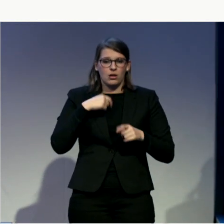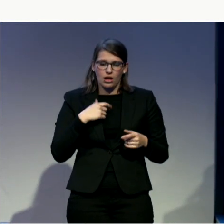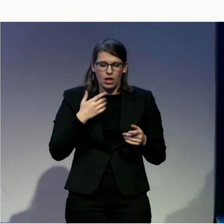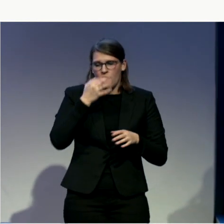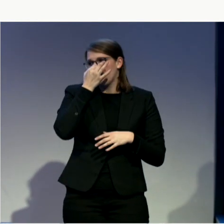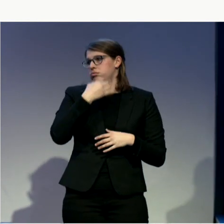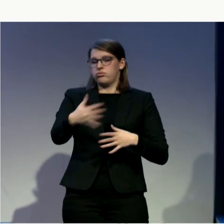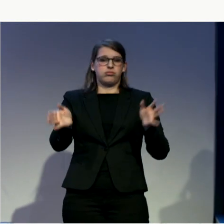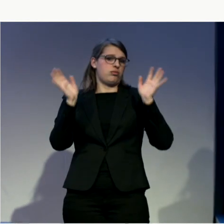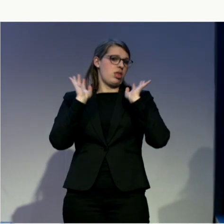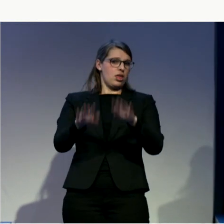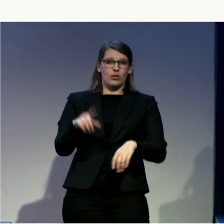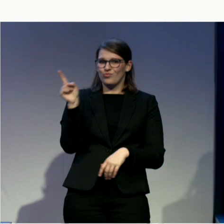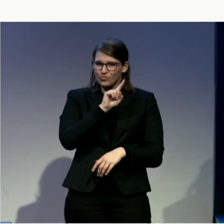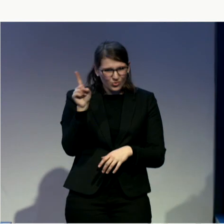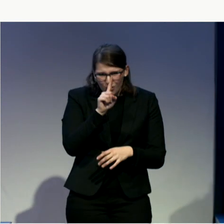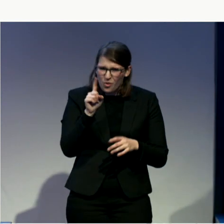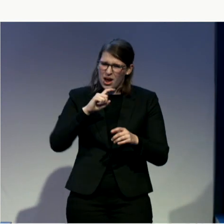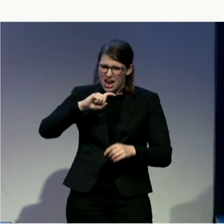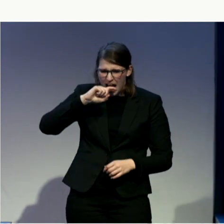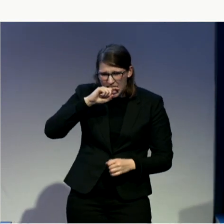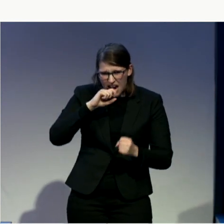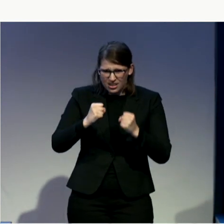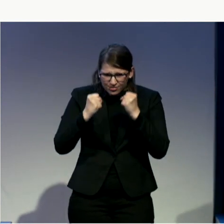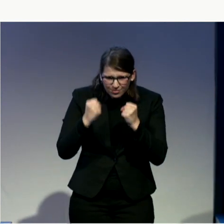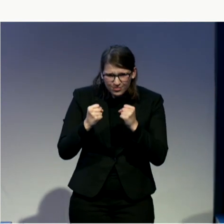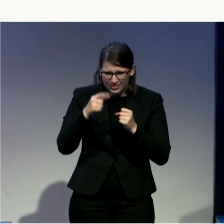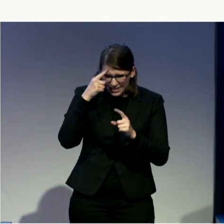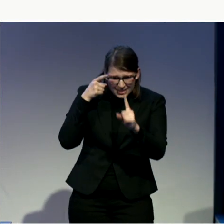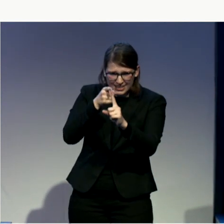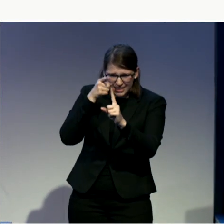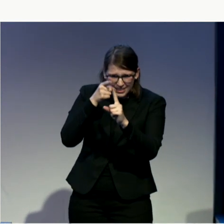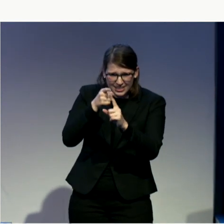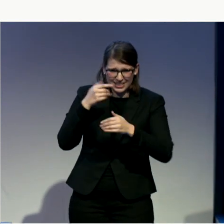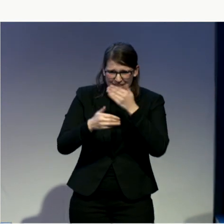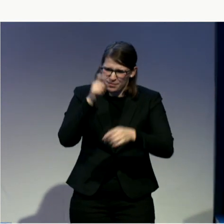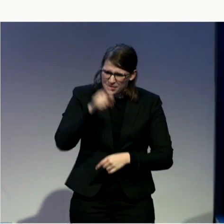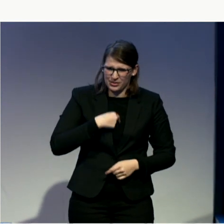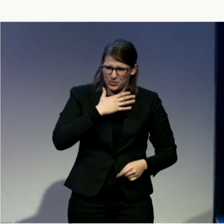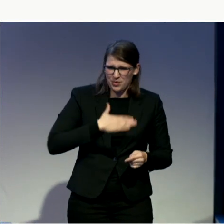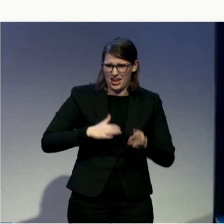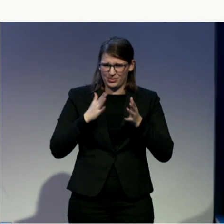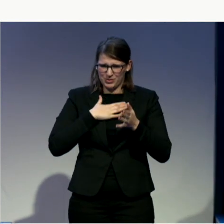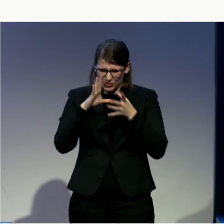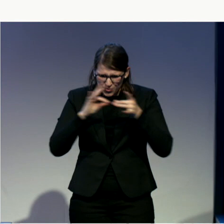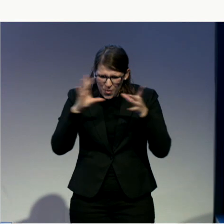on, and people think you're crazy. I'm one person, people have thought they're crazy. I'm crazy because I remember the first time I came back home, I started filming in